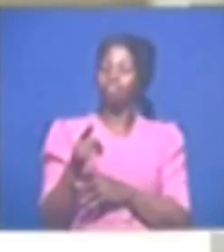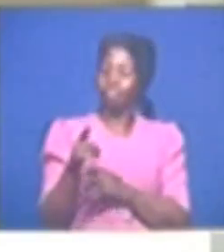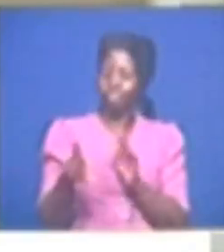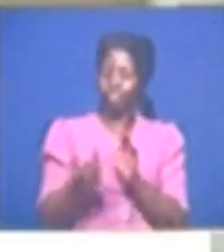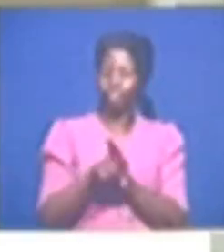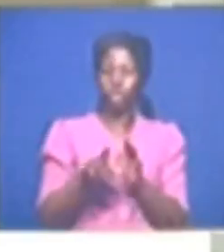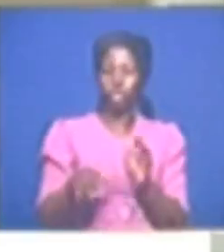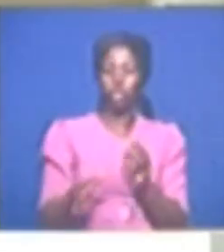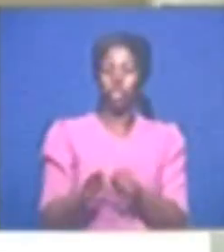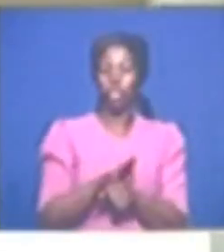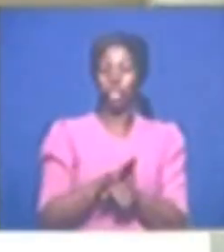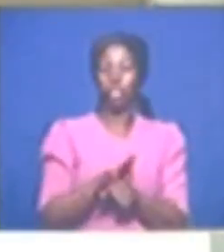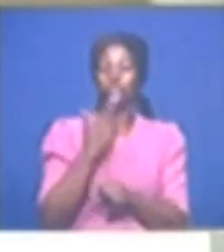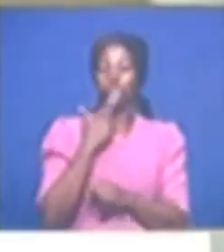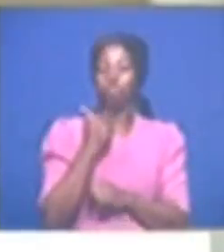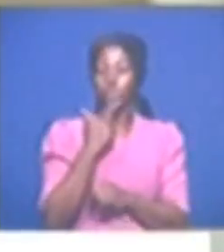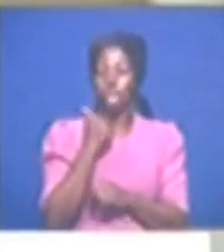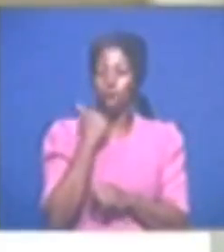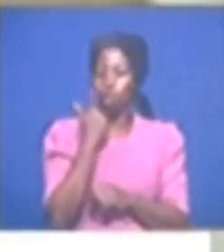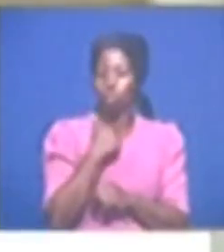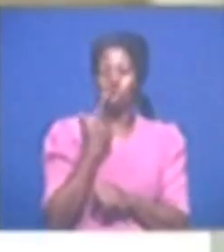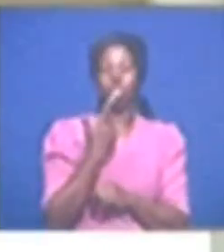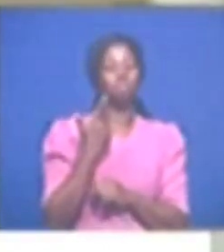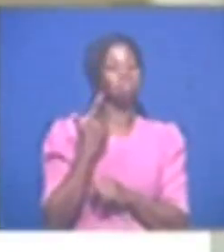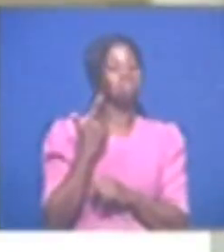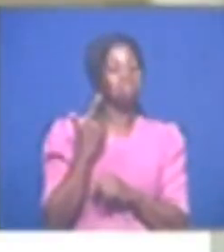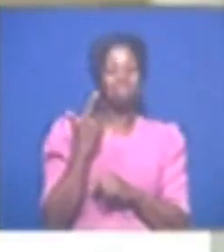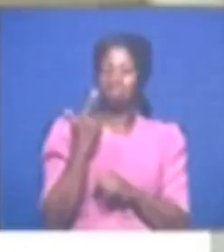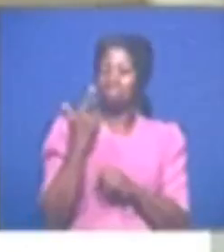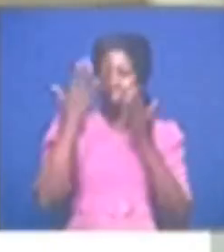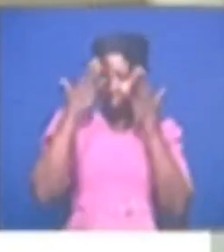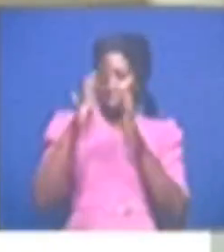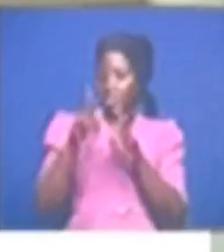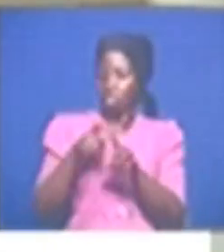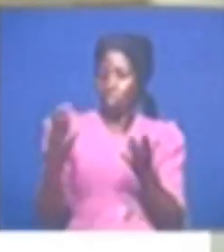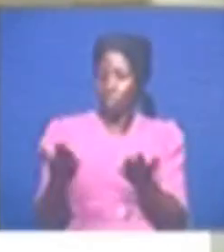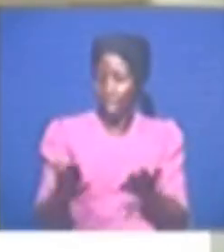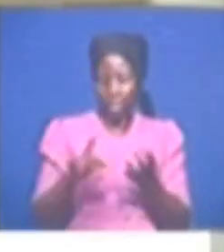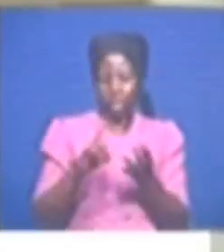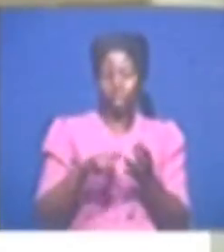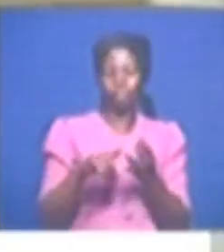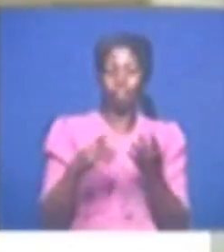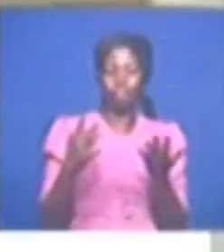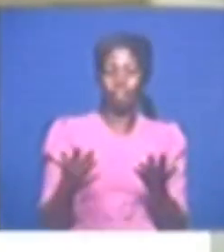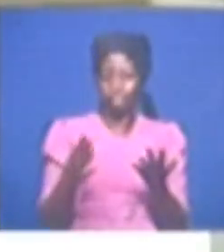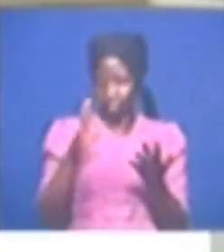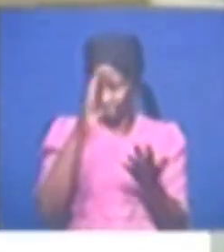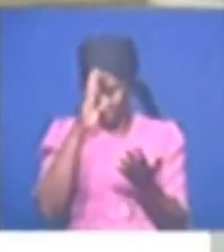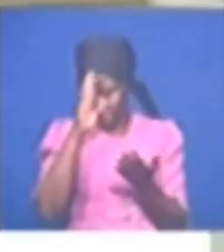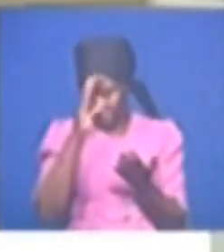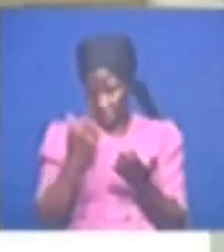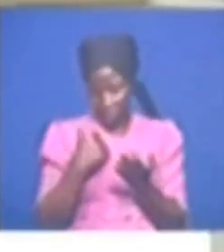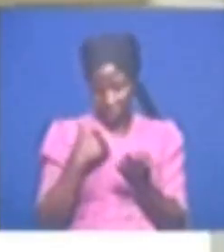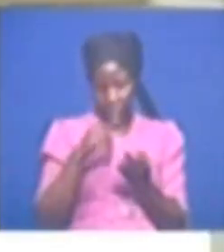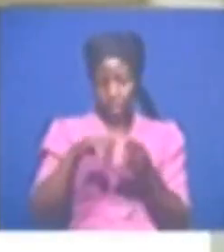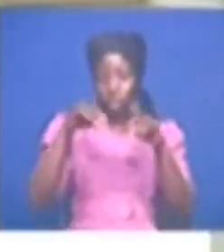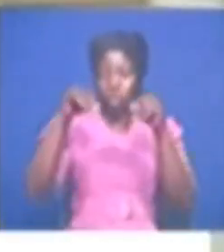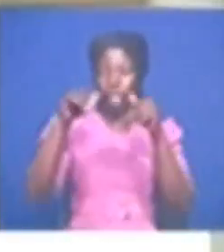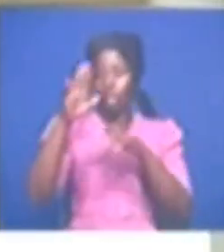whose origin is doubtful, whose provenance is doubtful, whose quality is